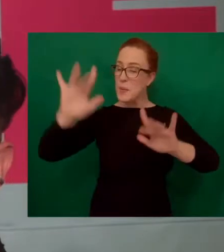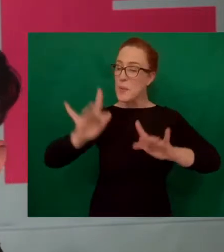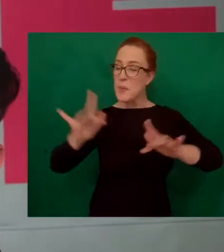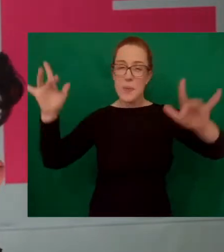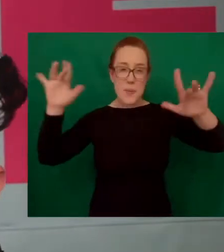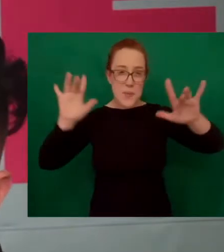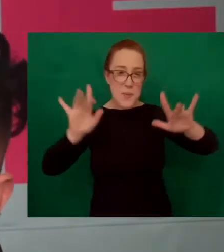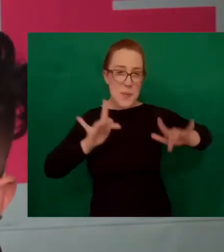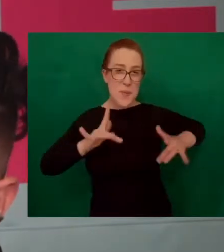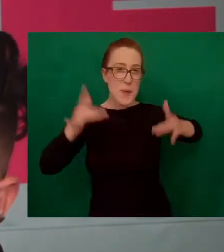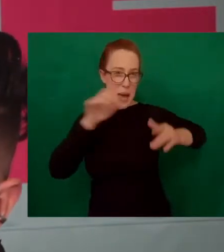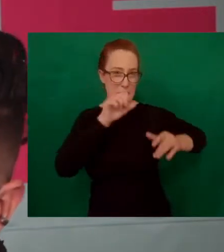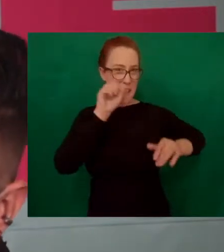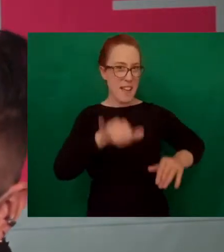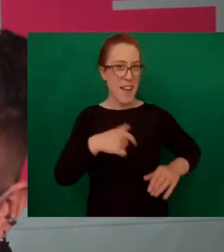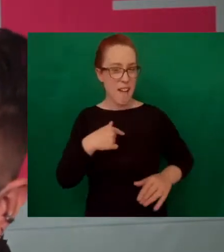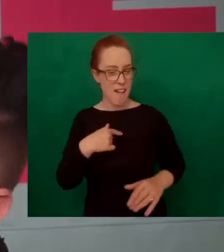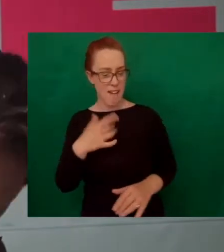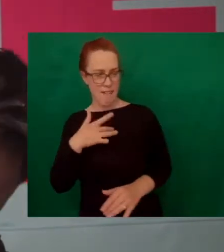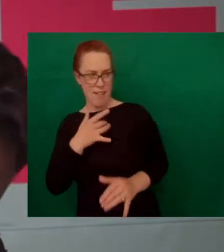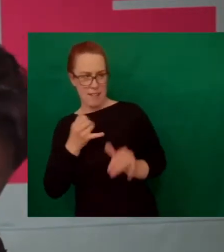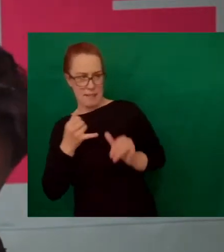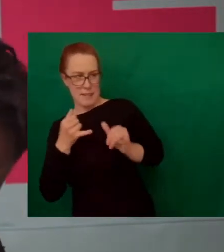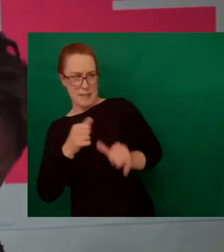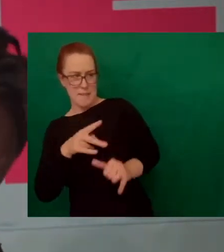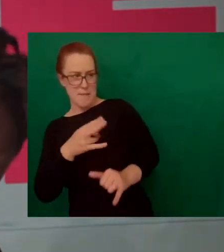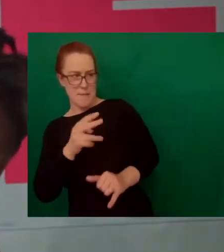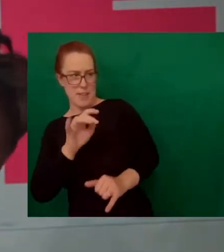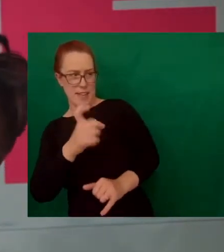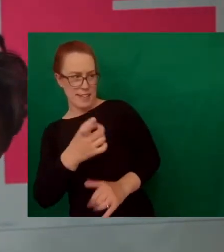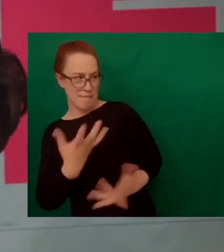sun. I think we have that in common, Phoenix.